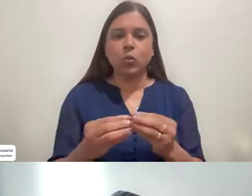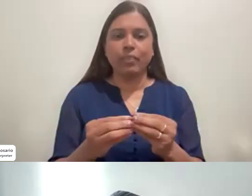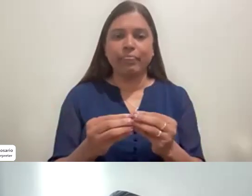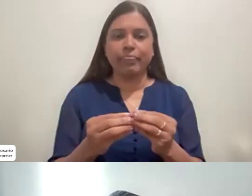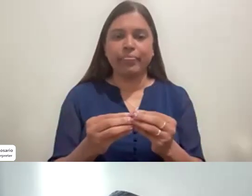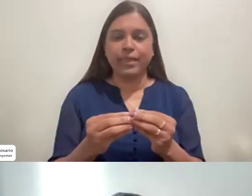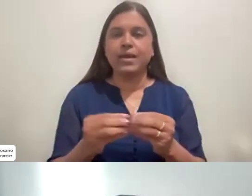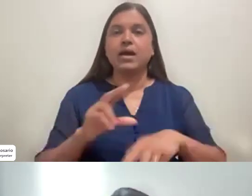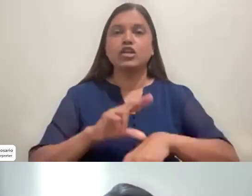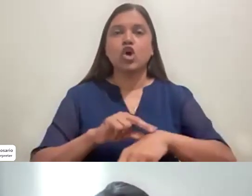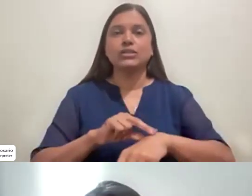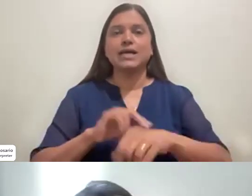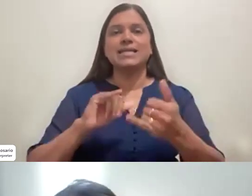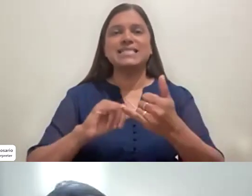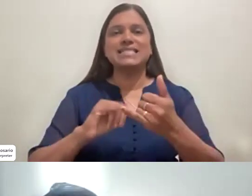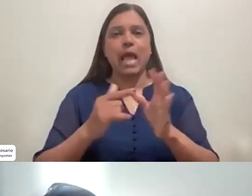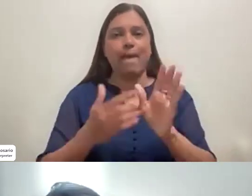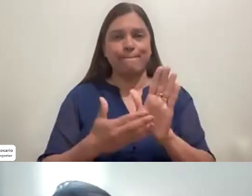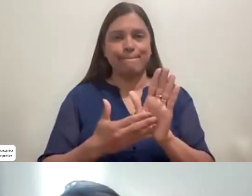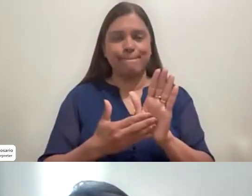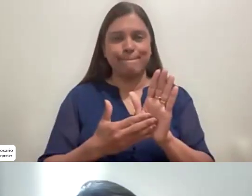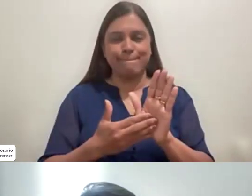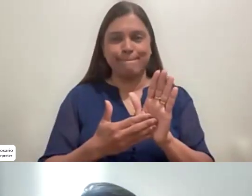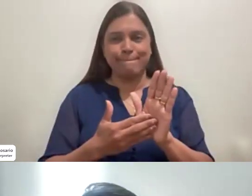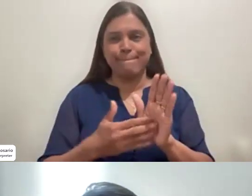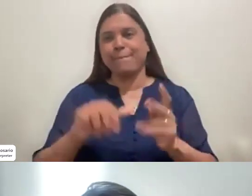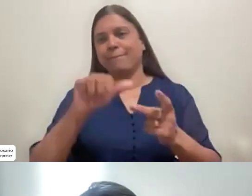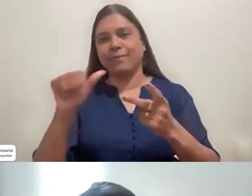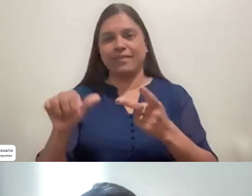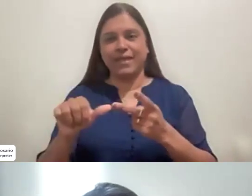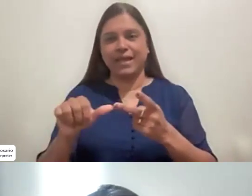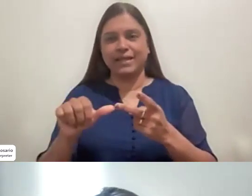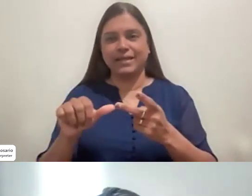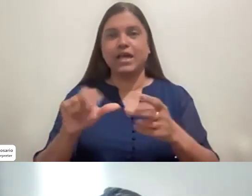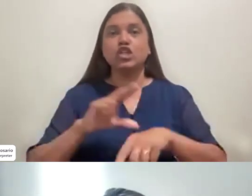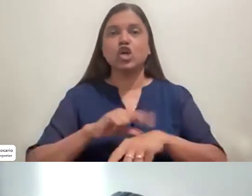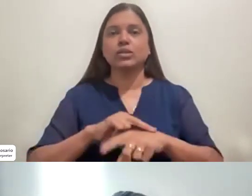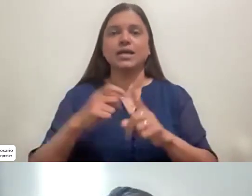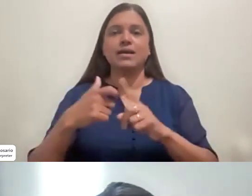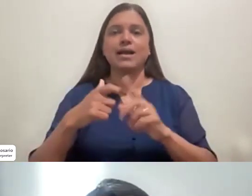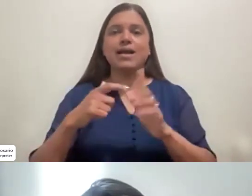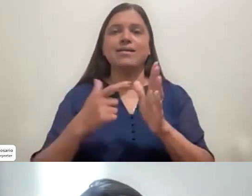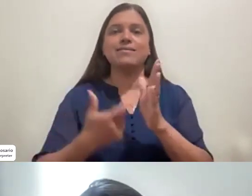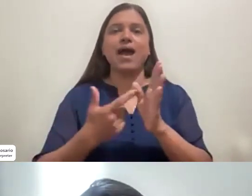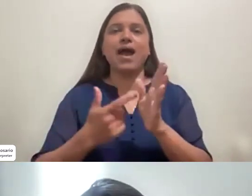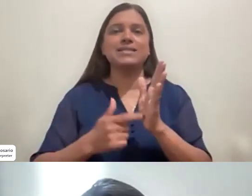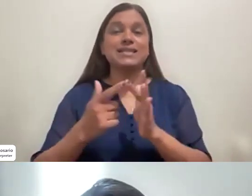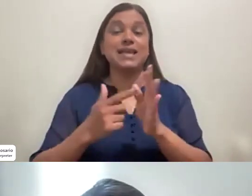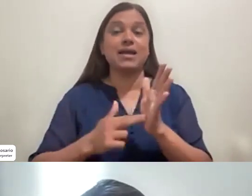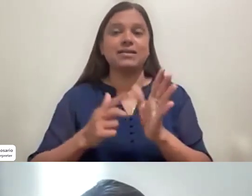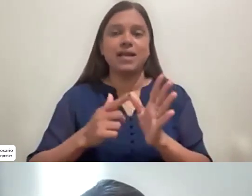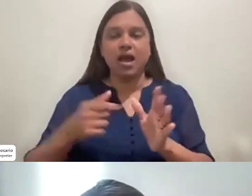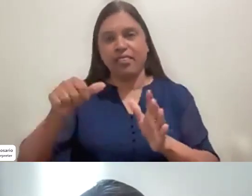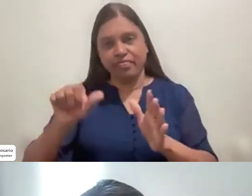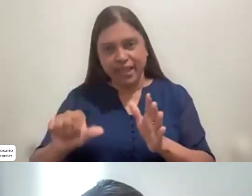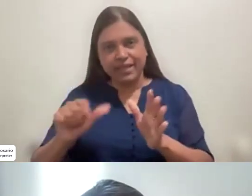Dr. Sam, and then we'll move on to Dr. Kōrero, then Annette and Megan.